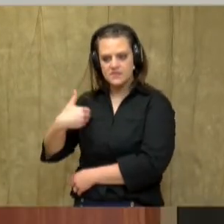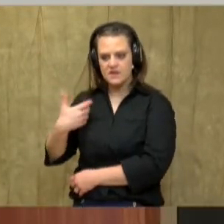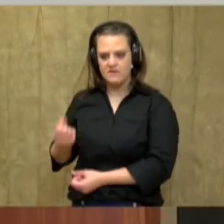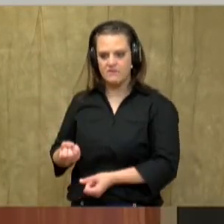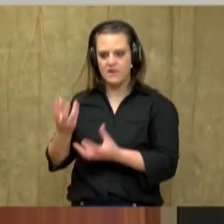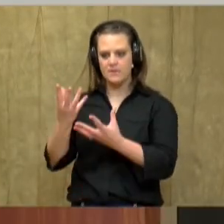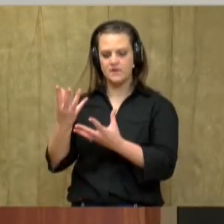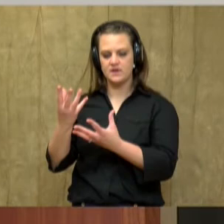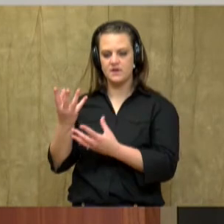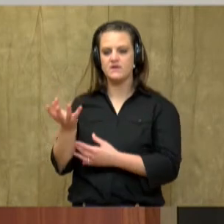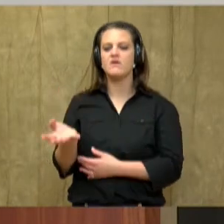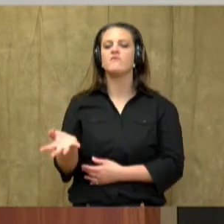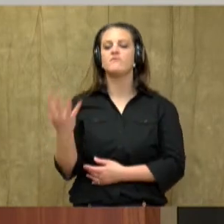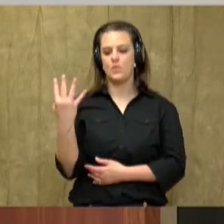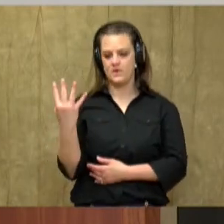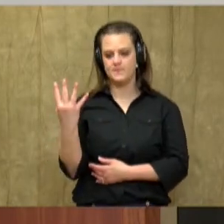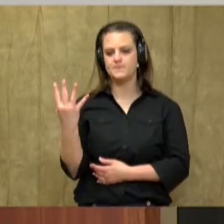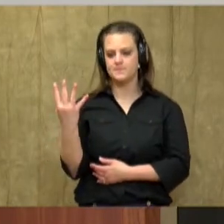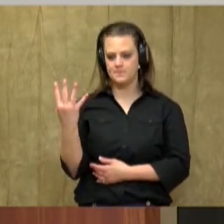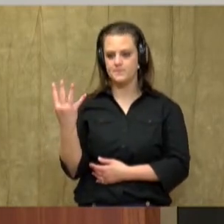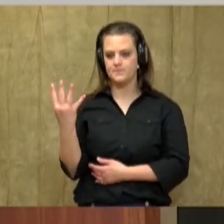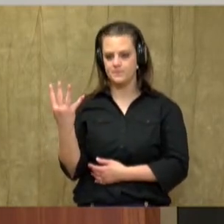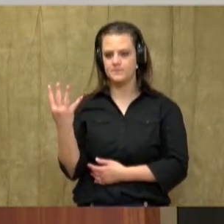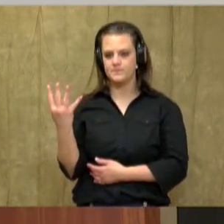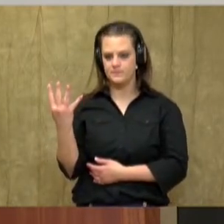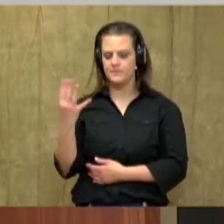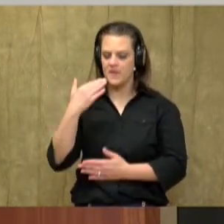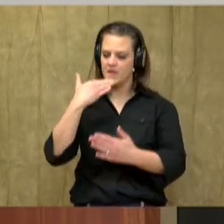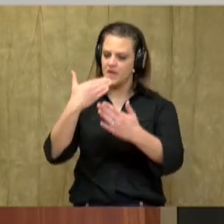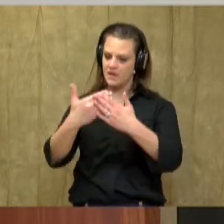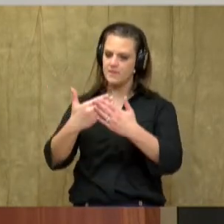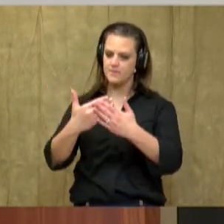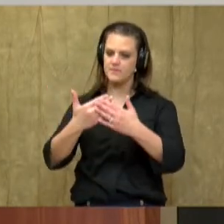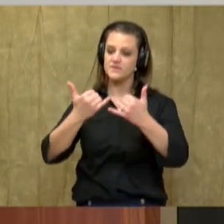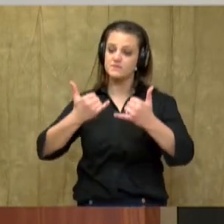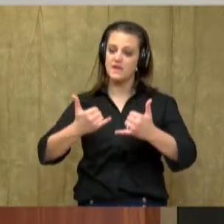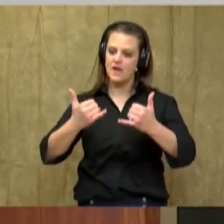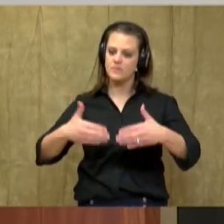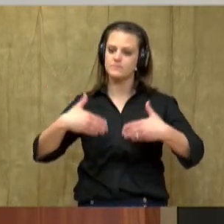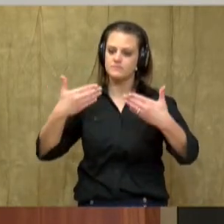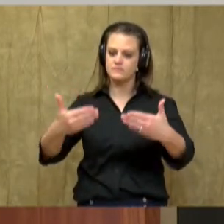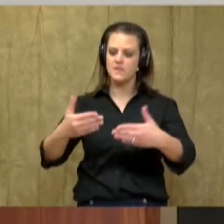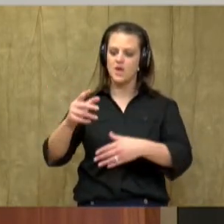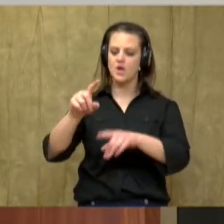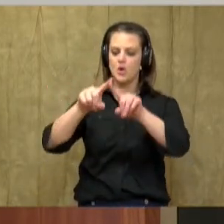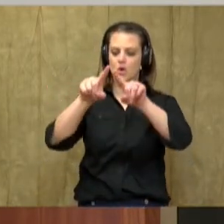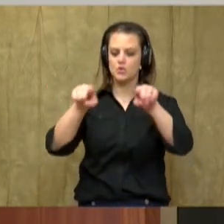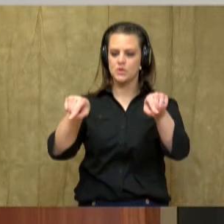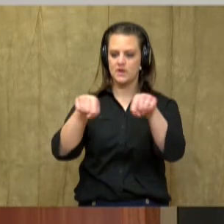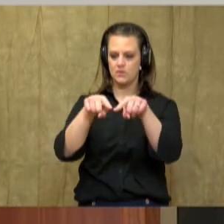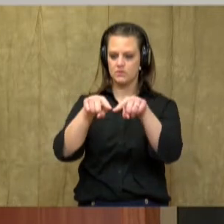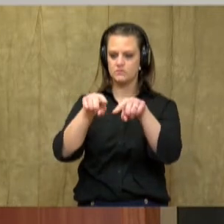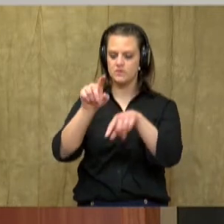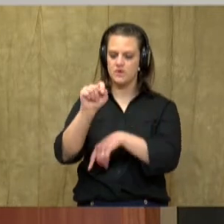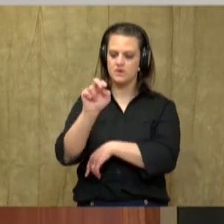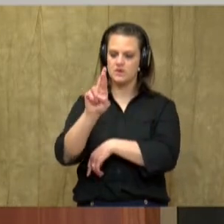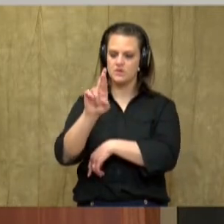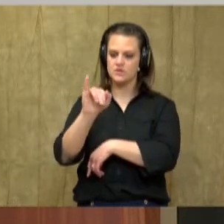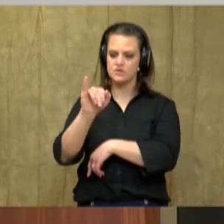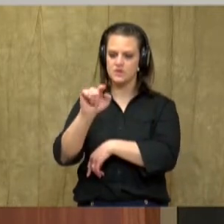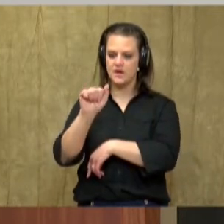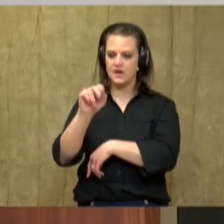a quadrilateral? 4 sides. Very good. So now let's talk about triangles. All right, so